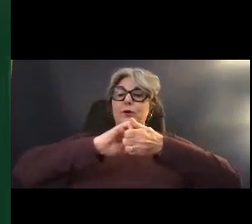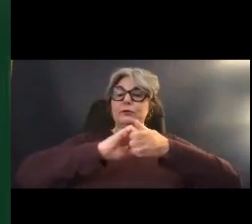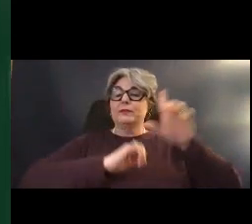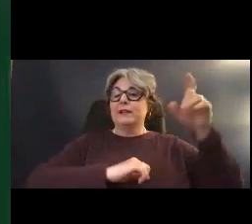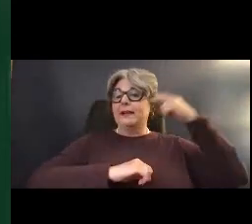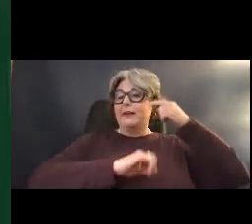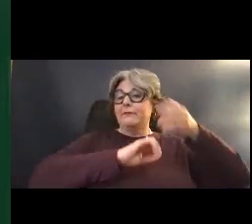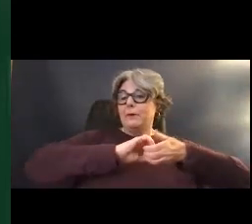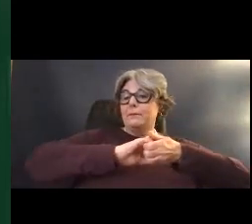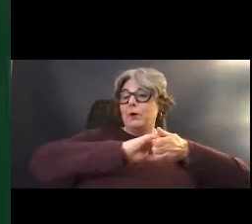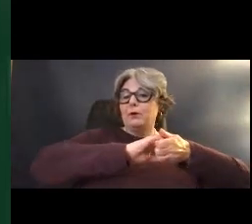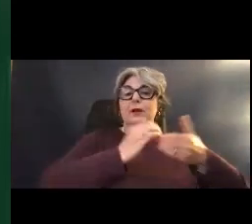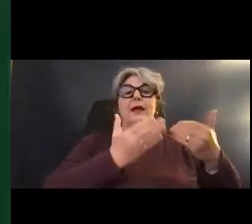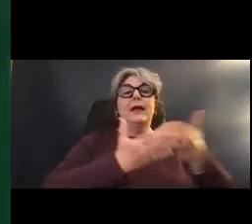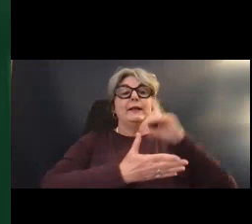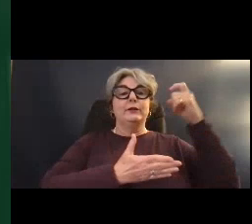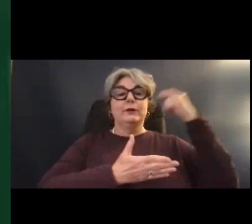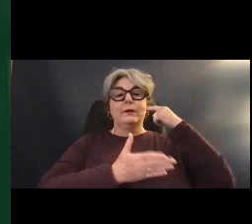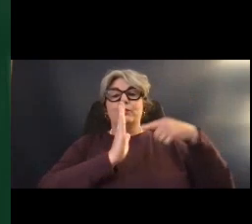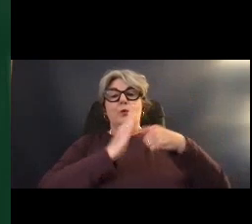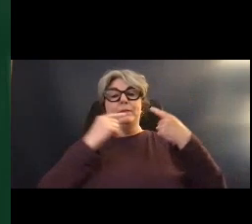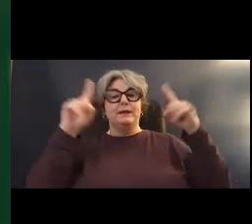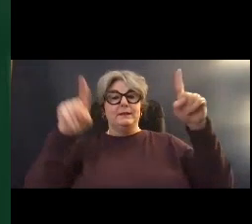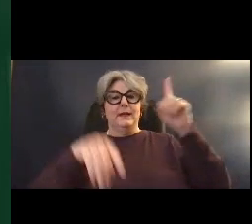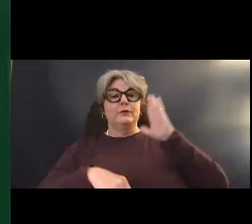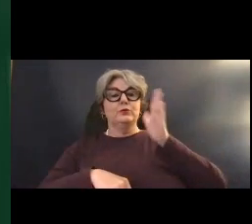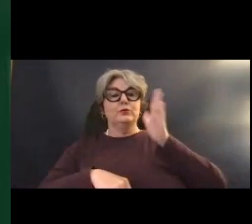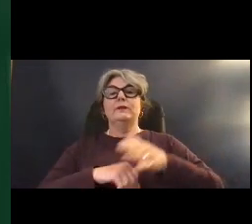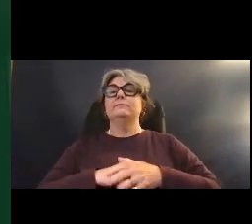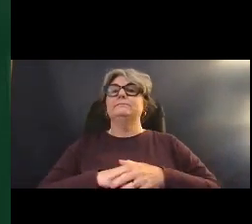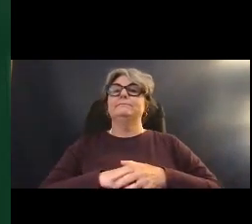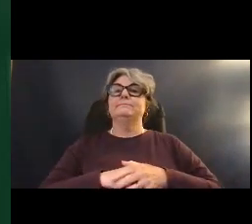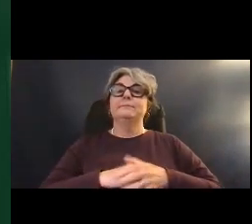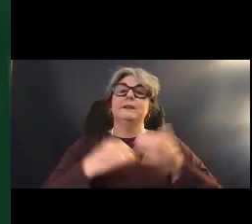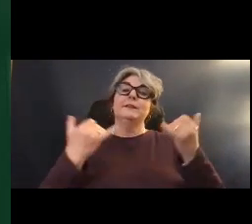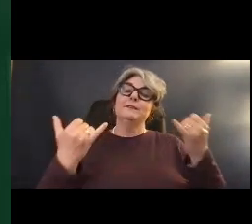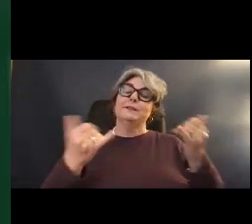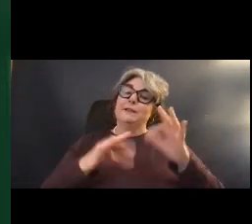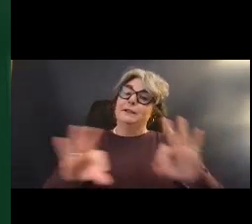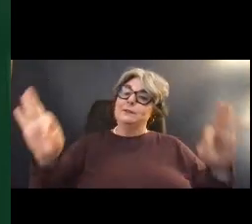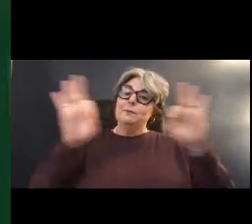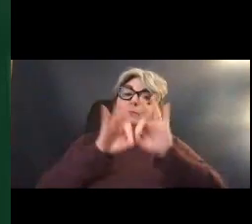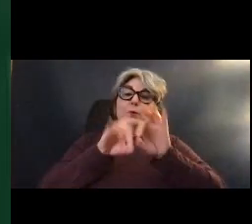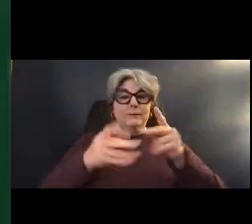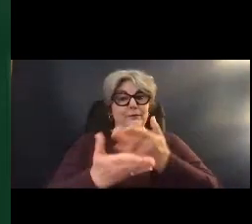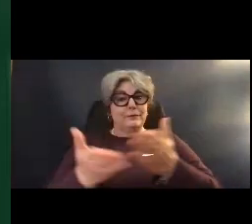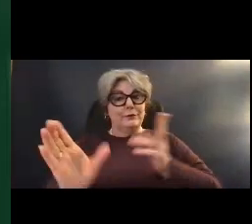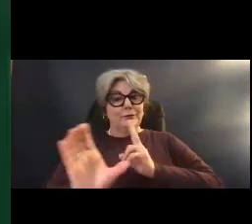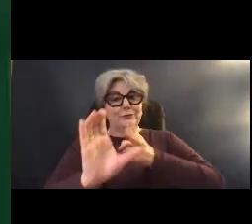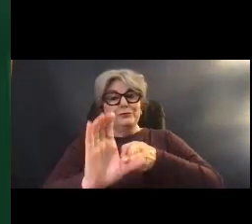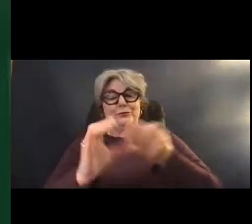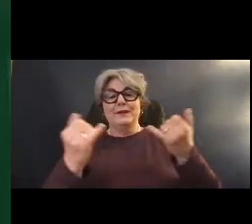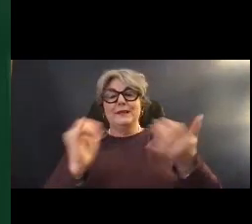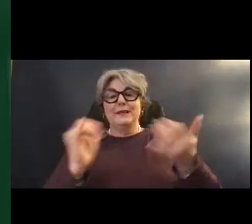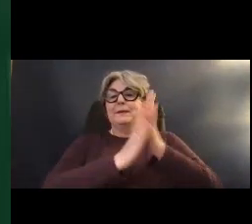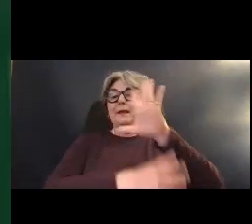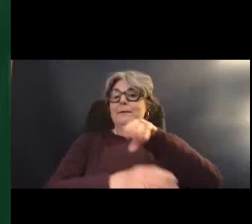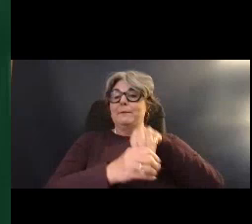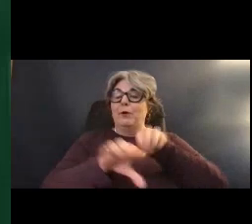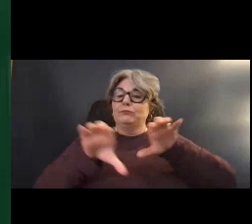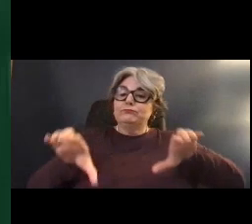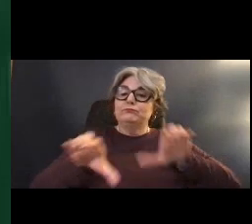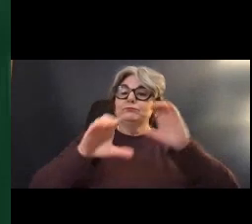partners, and new government partners will also be announced. So now is a pivotal opportunity to join Aim for Climate and become a part of the movement